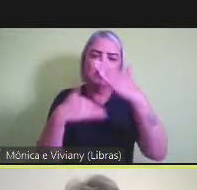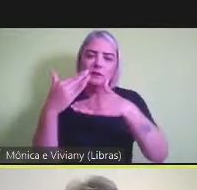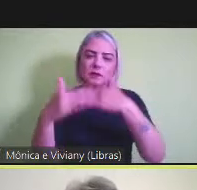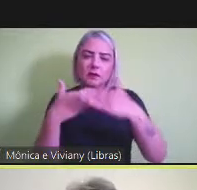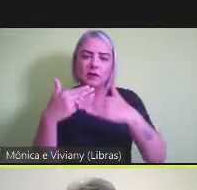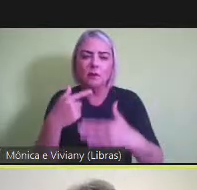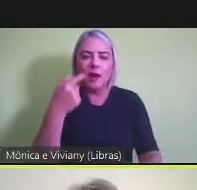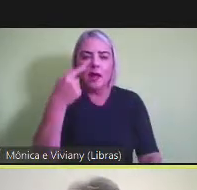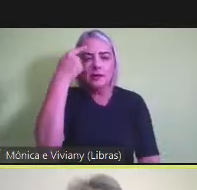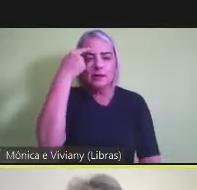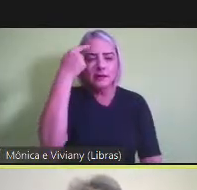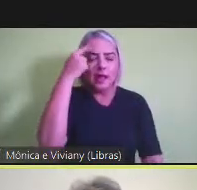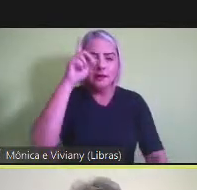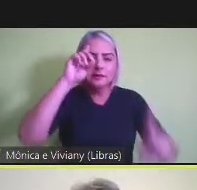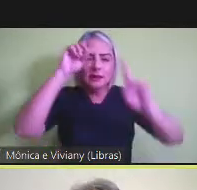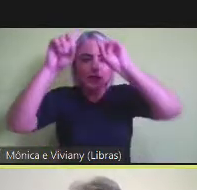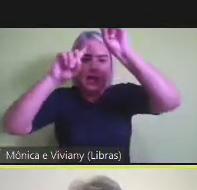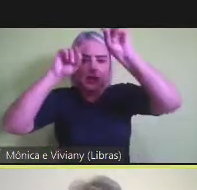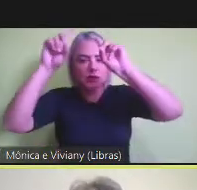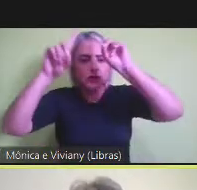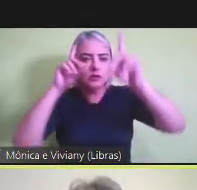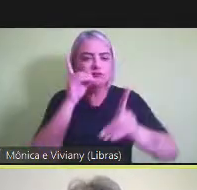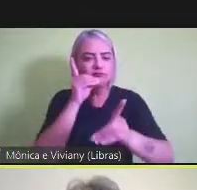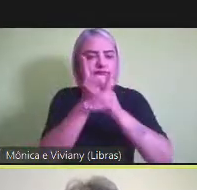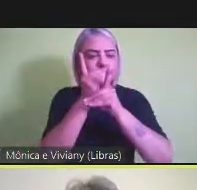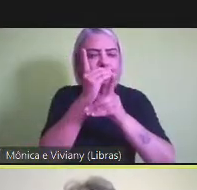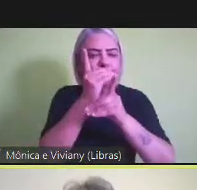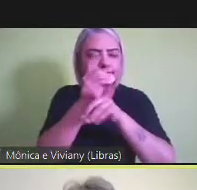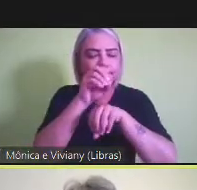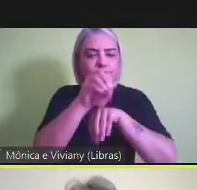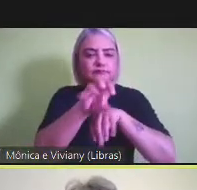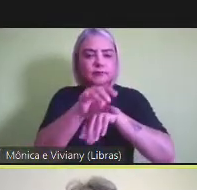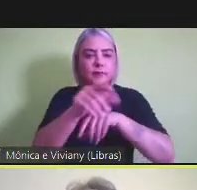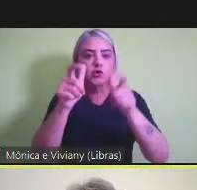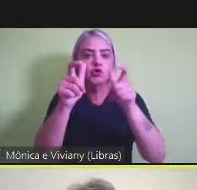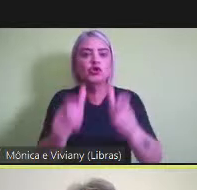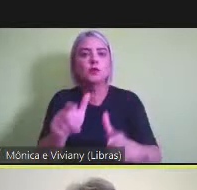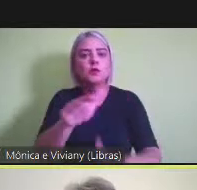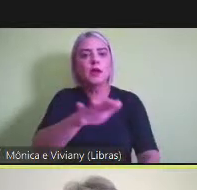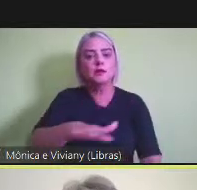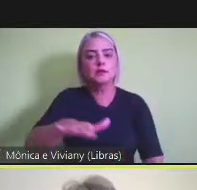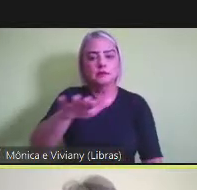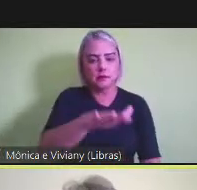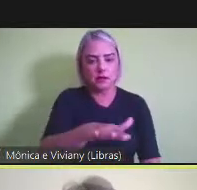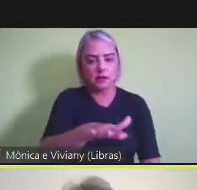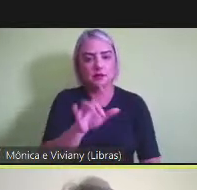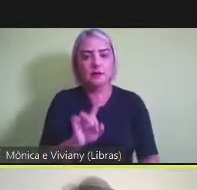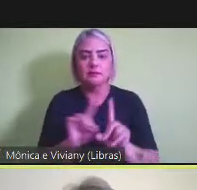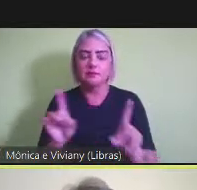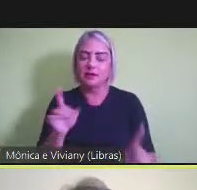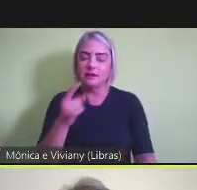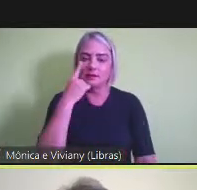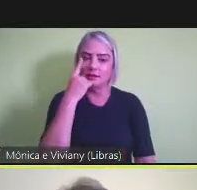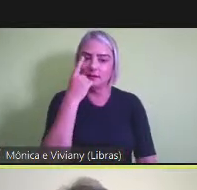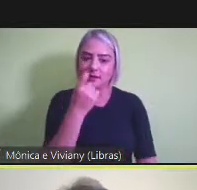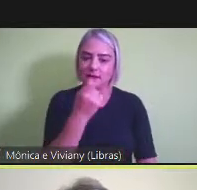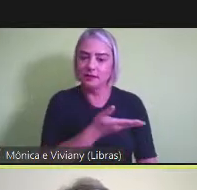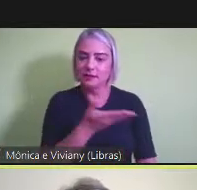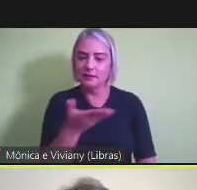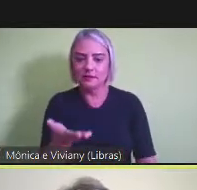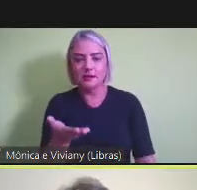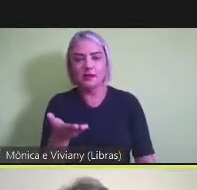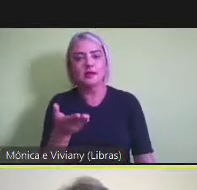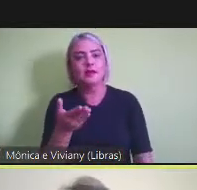I see more and more people having a more creative notion of territory and space. But it's